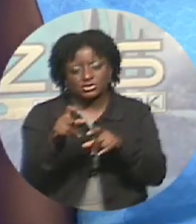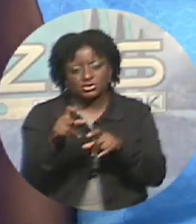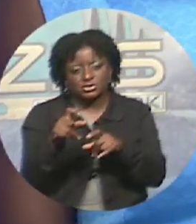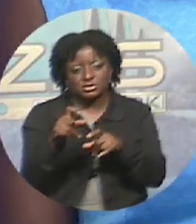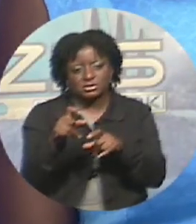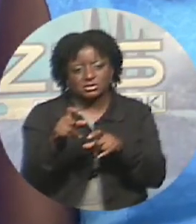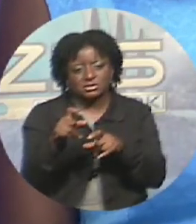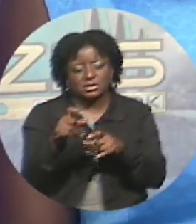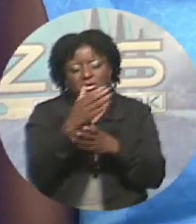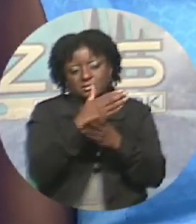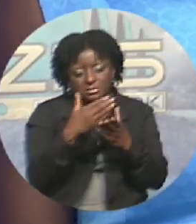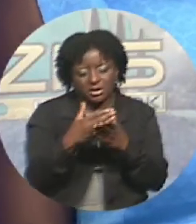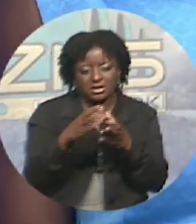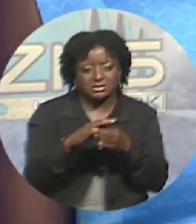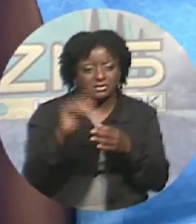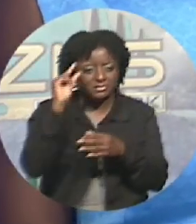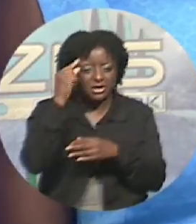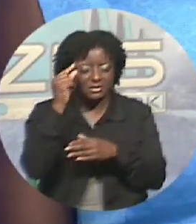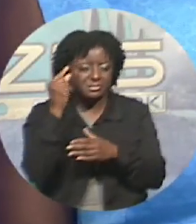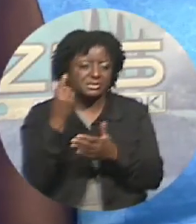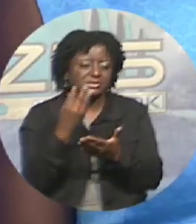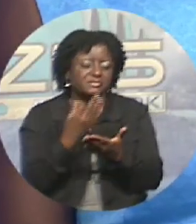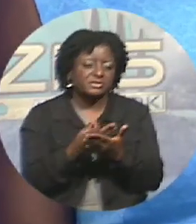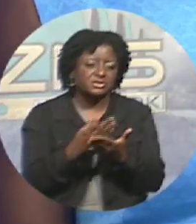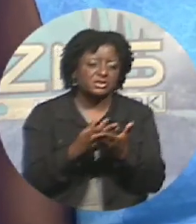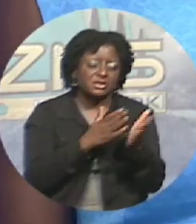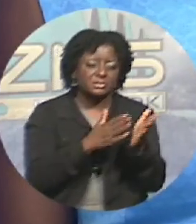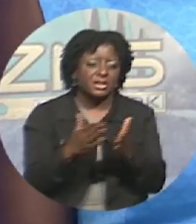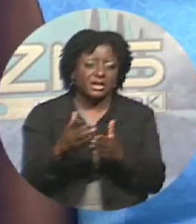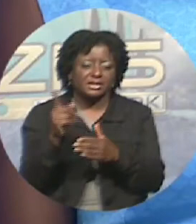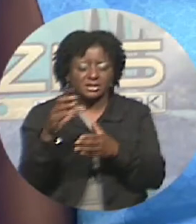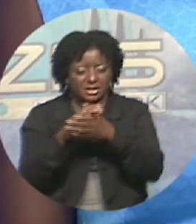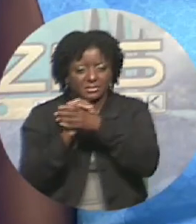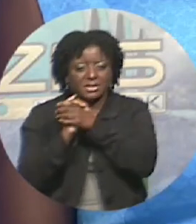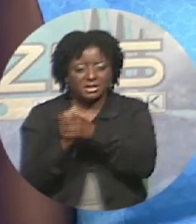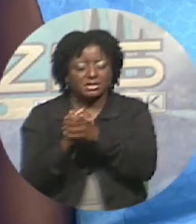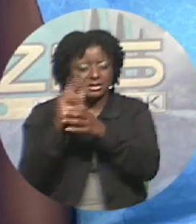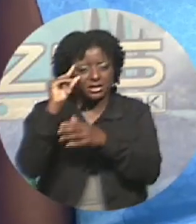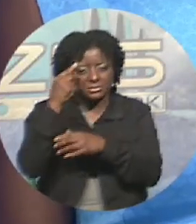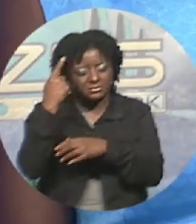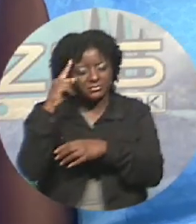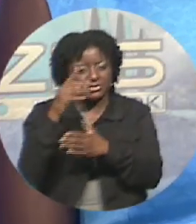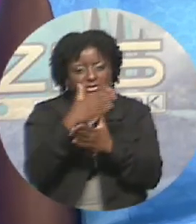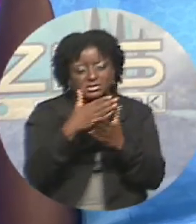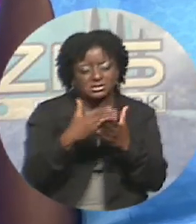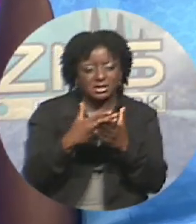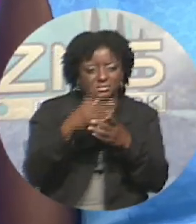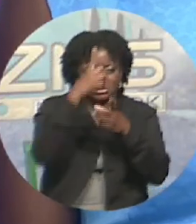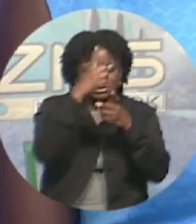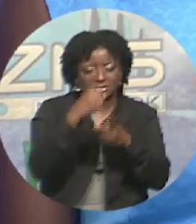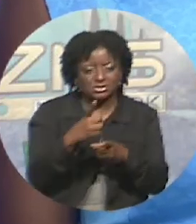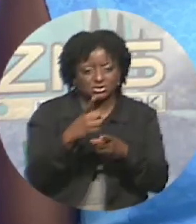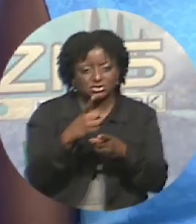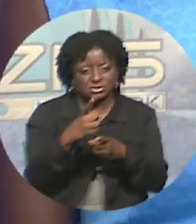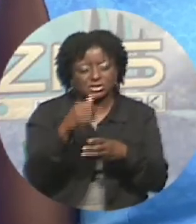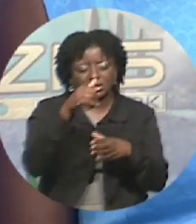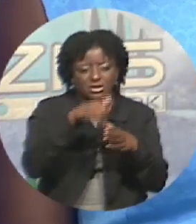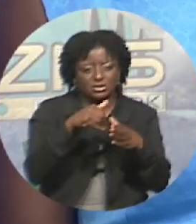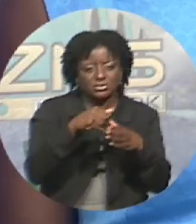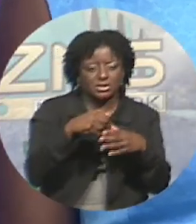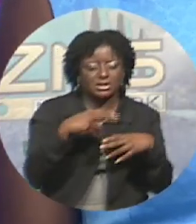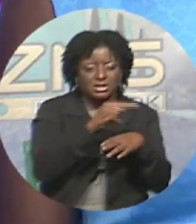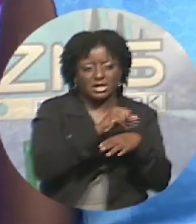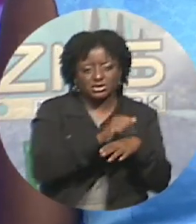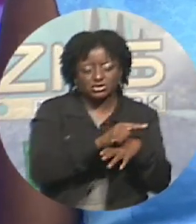of government's fiscal plan. But while he commended government on some decisions, for example, the phased implementation of national health insurance,